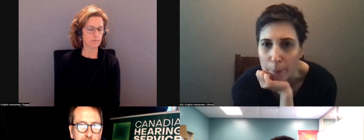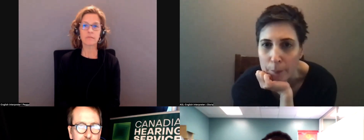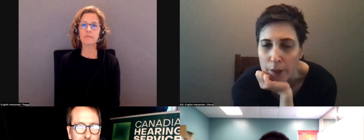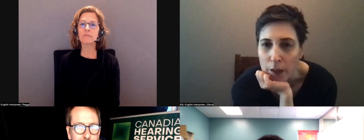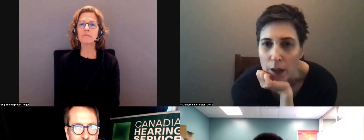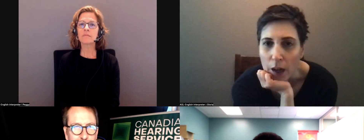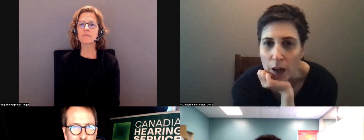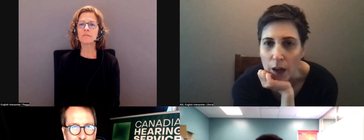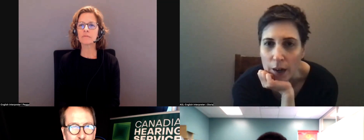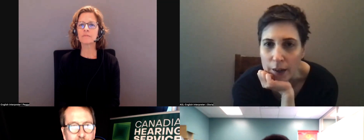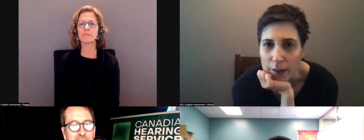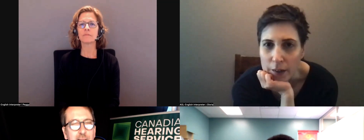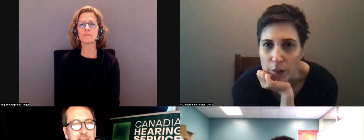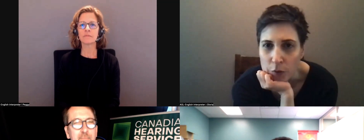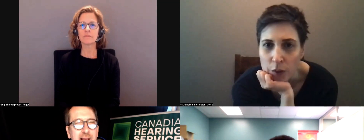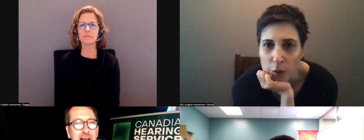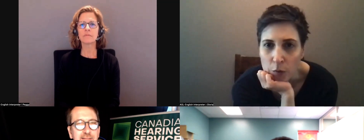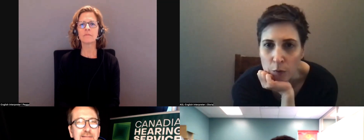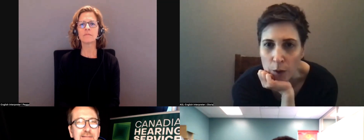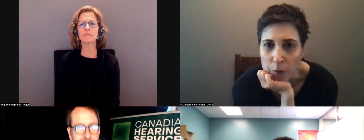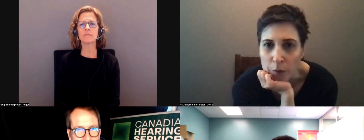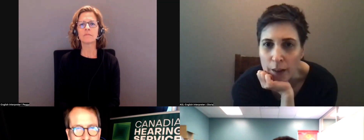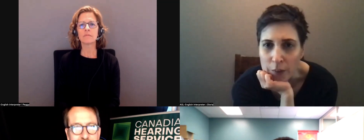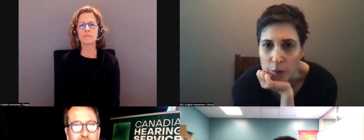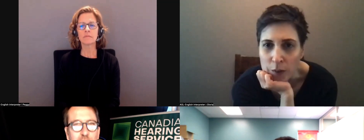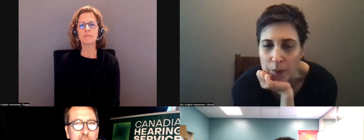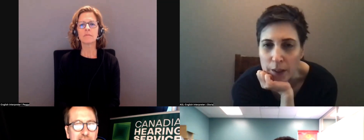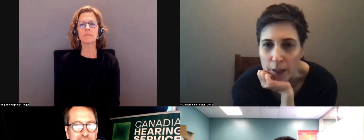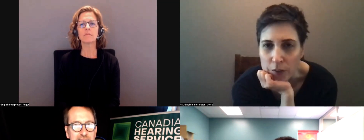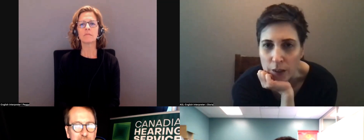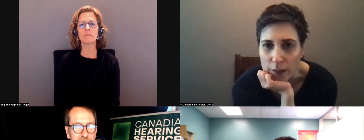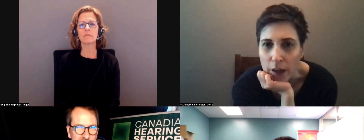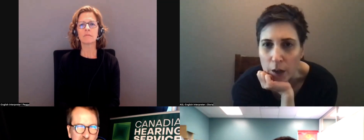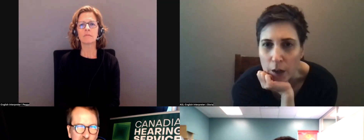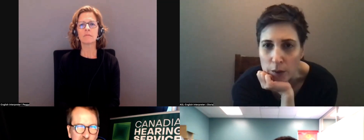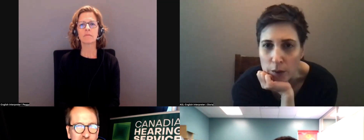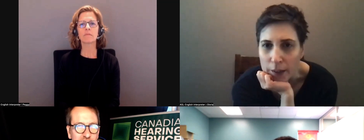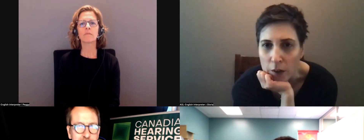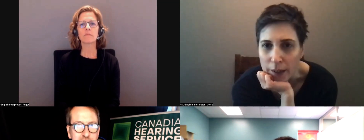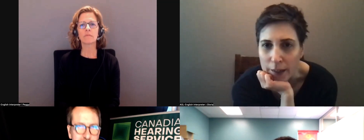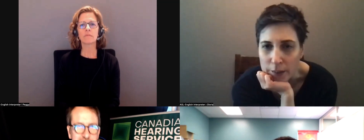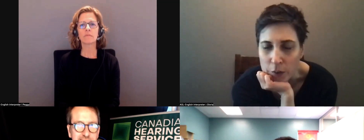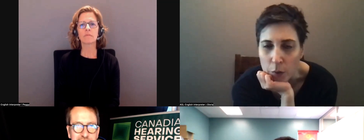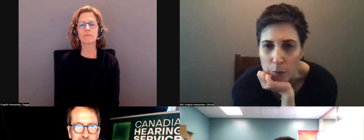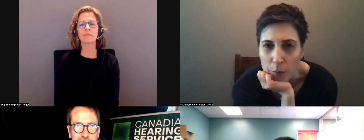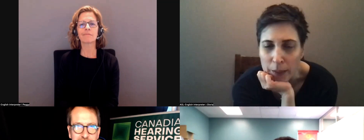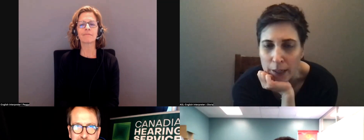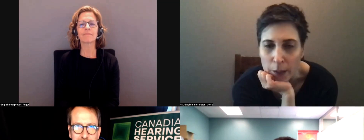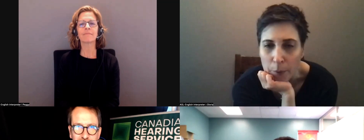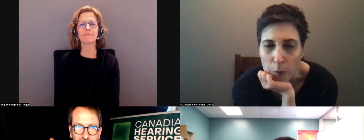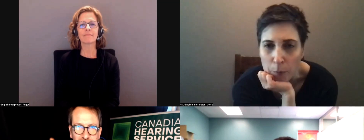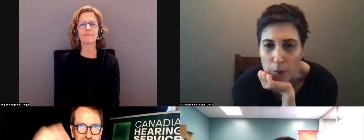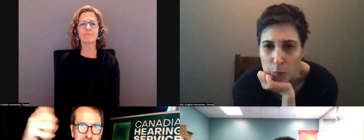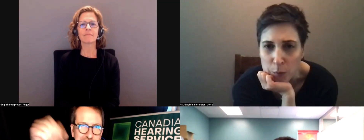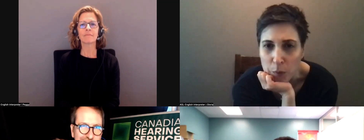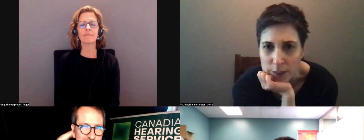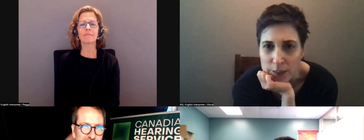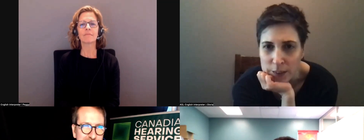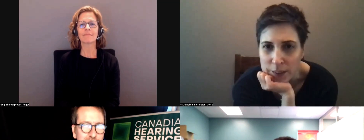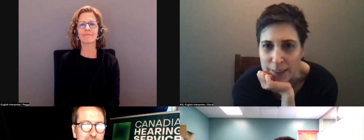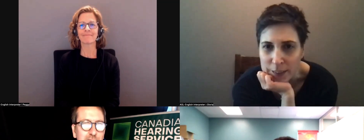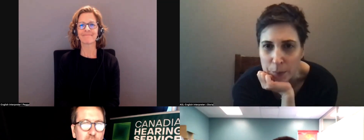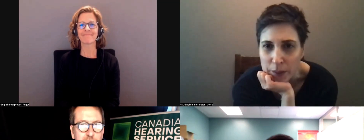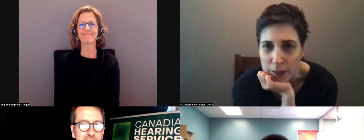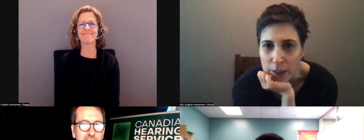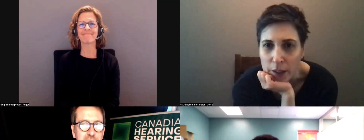with them, using Google Forms for that. So typically I'll send out and I'll get, we get email responses